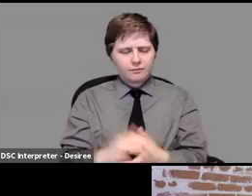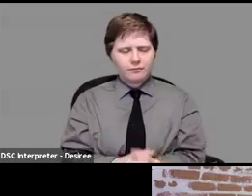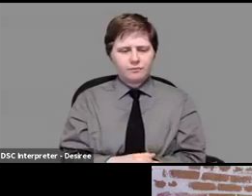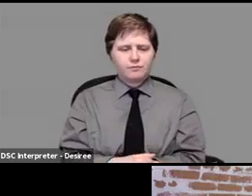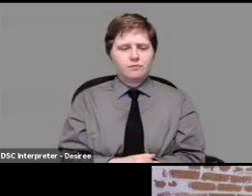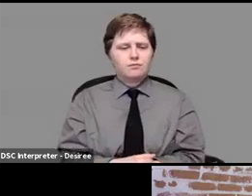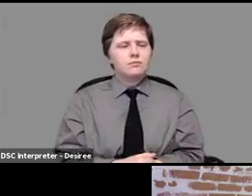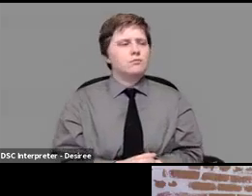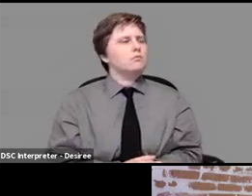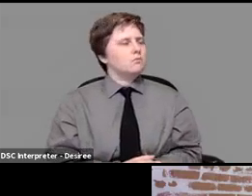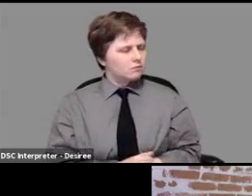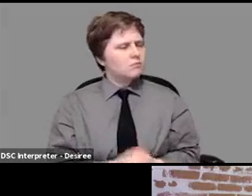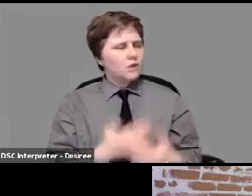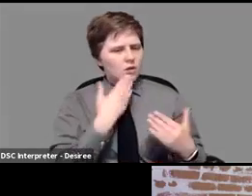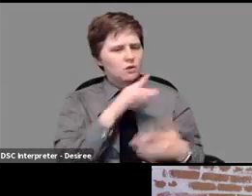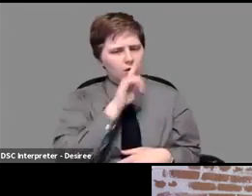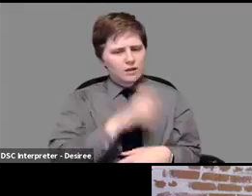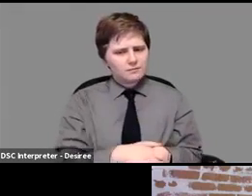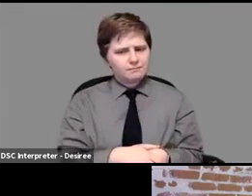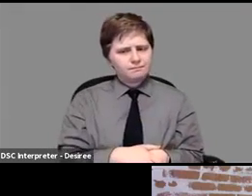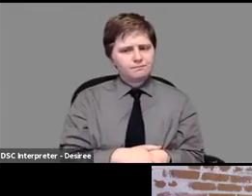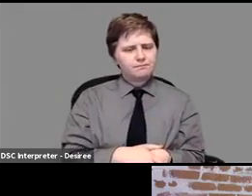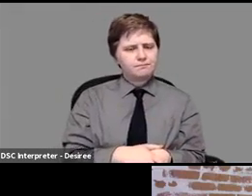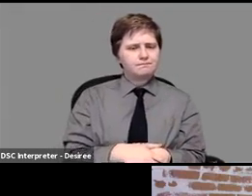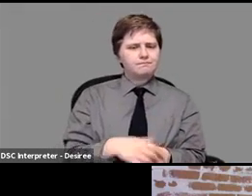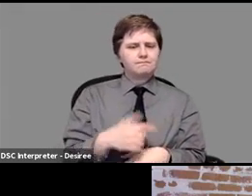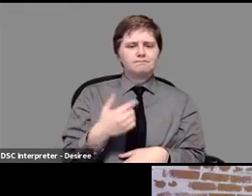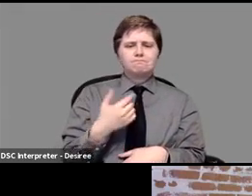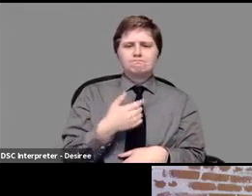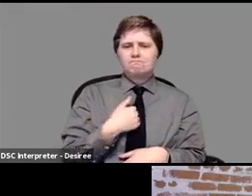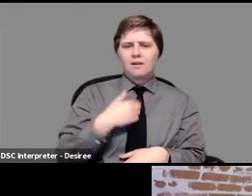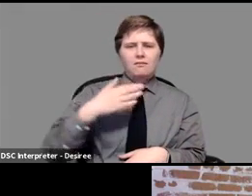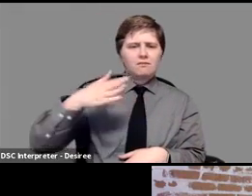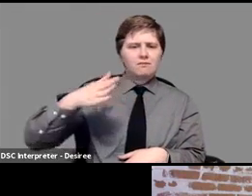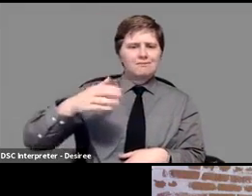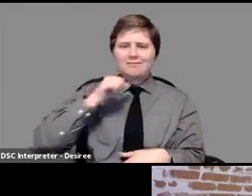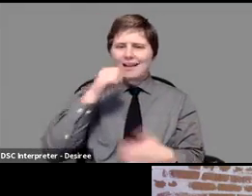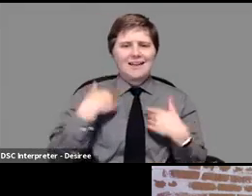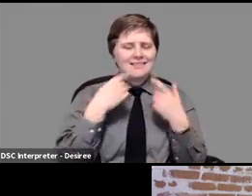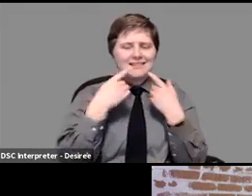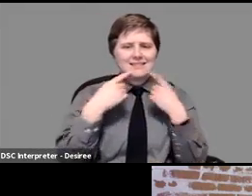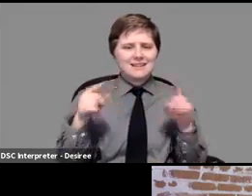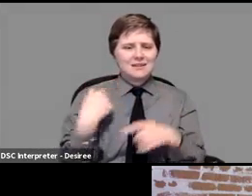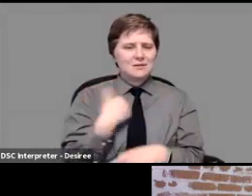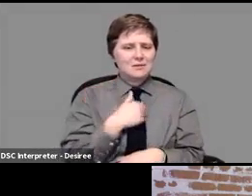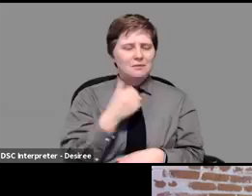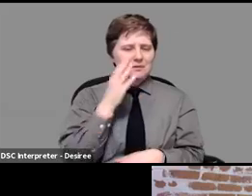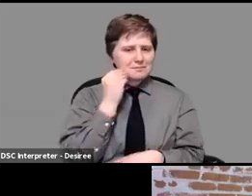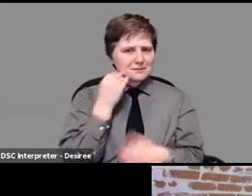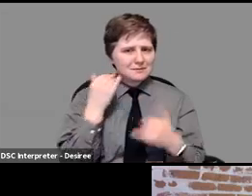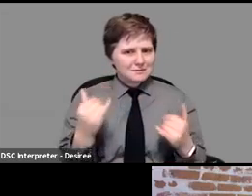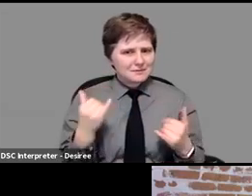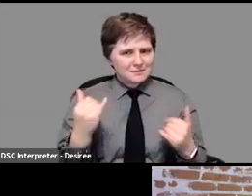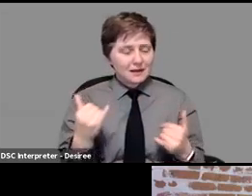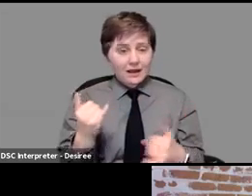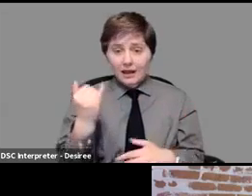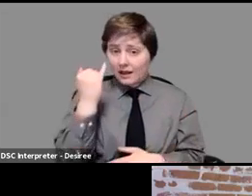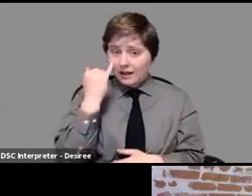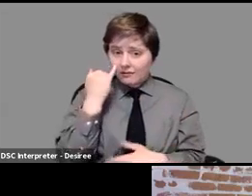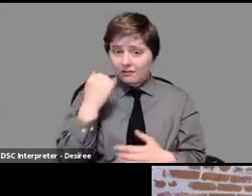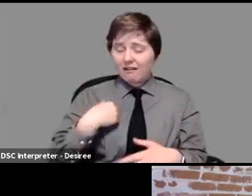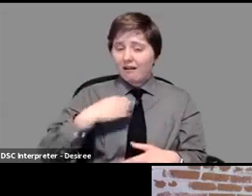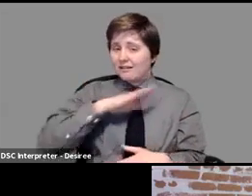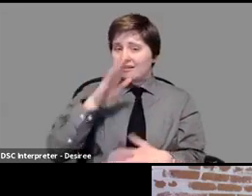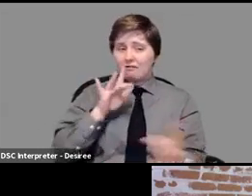Question. I have not had the success that we are experiencing today had I not reached out